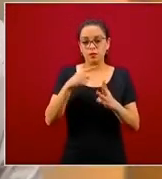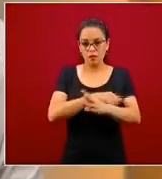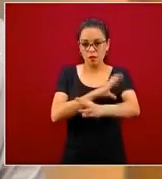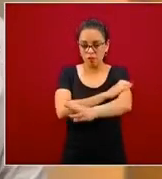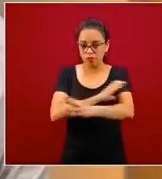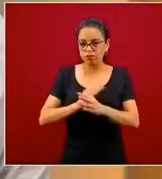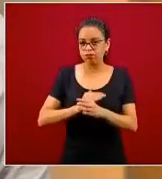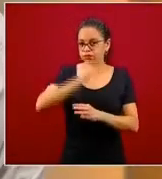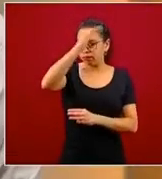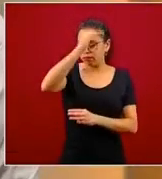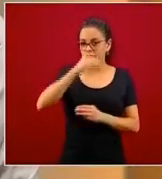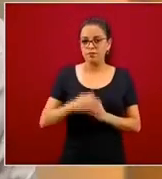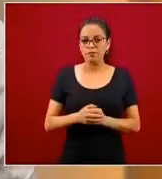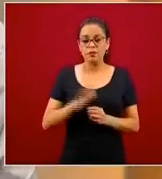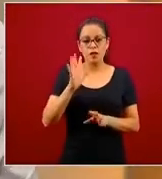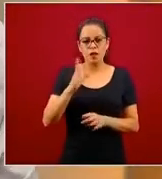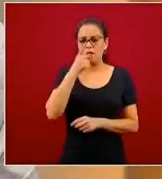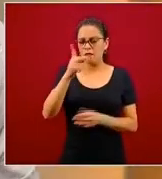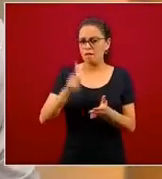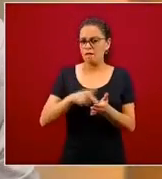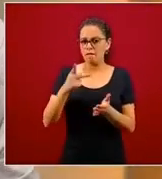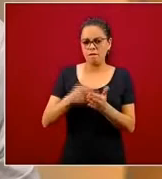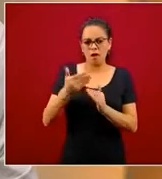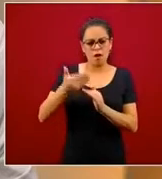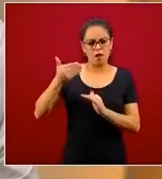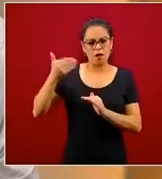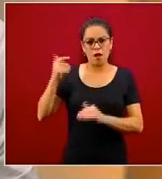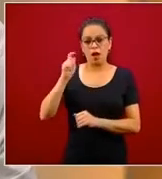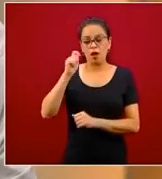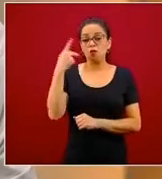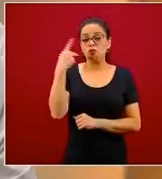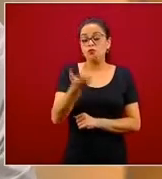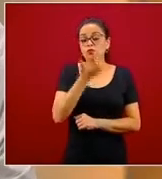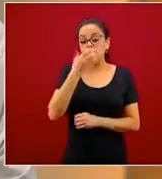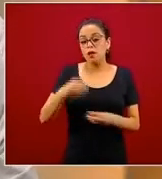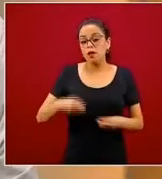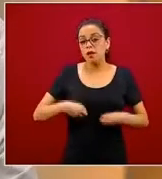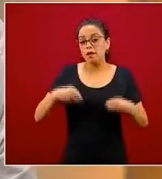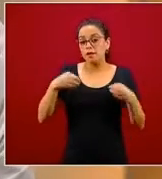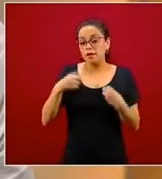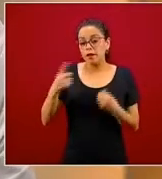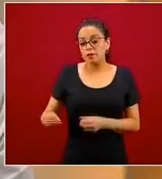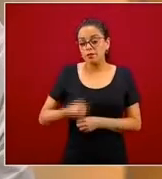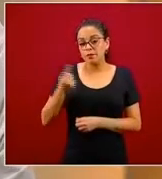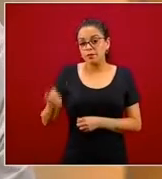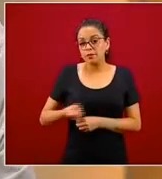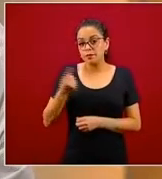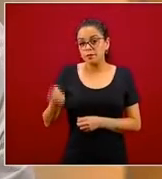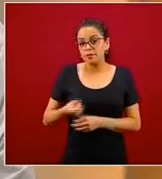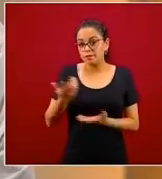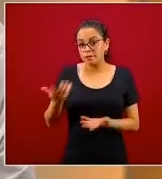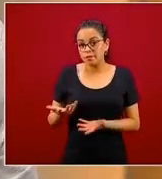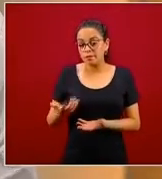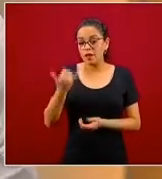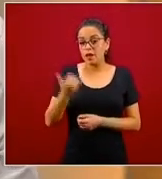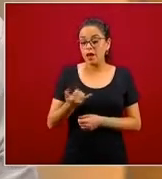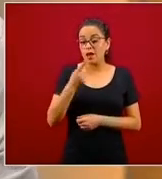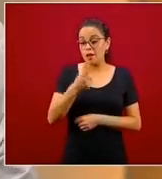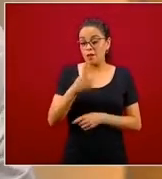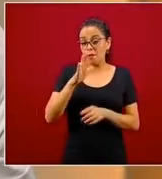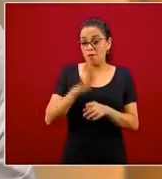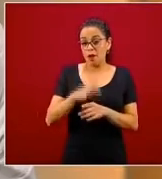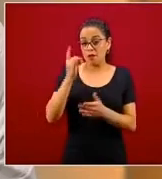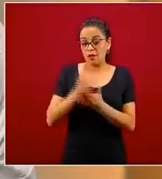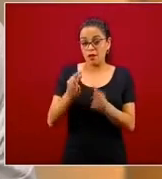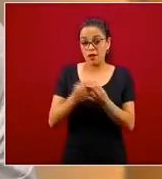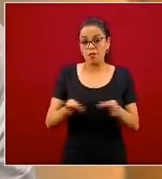en blood innumerables pressure, ocasiones, and con these risk los factors, which hábitos we've de vida, said en many particular times have los to do with malos hábitos lifestyle de habits, in alimentación, pero ya